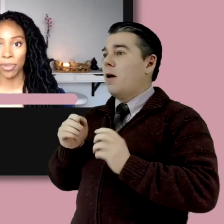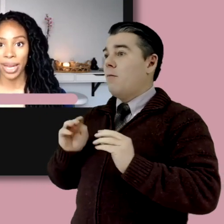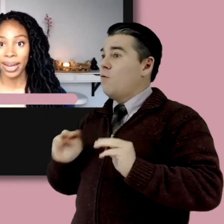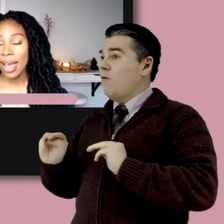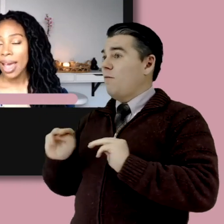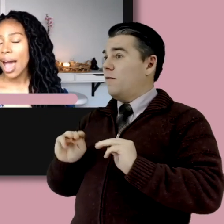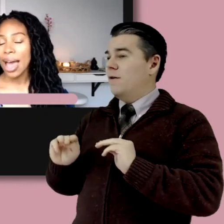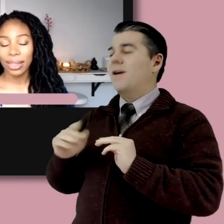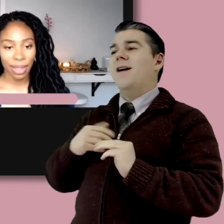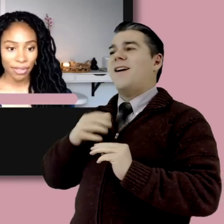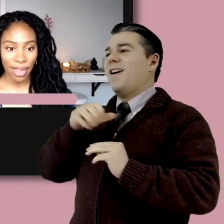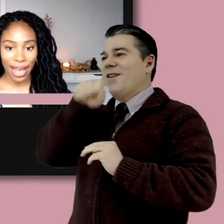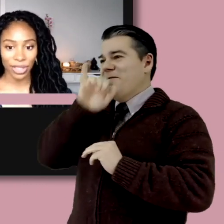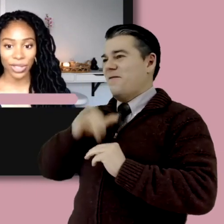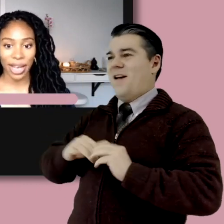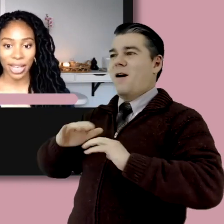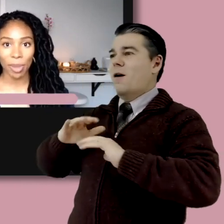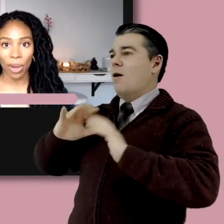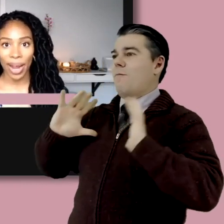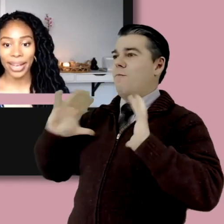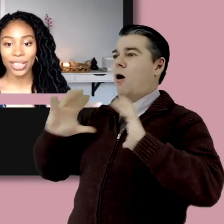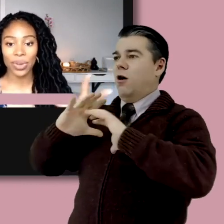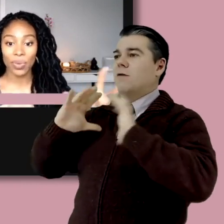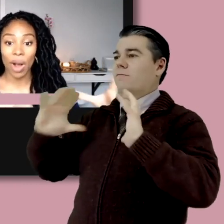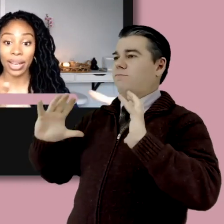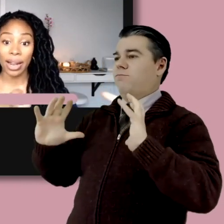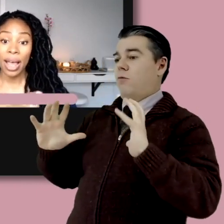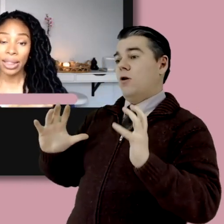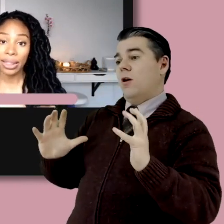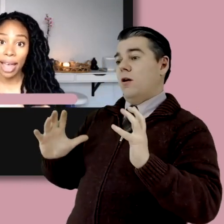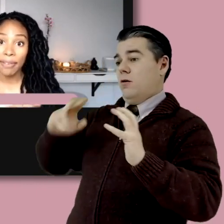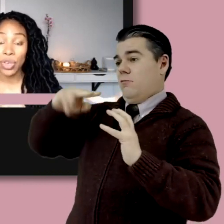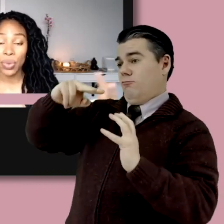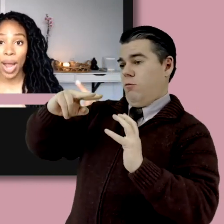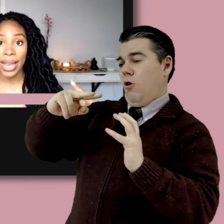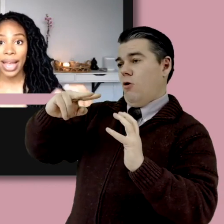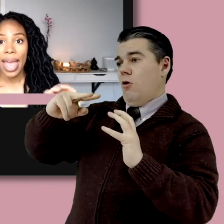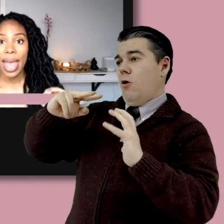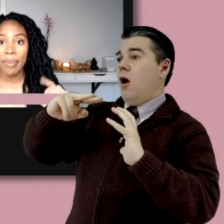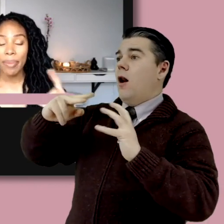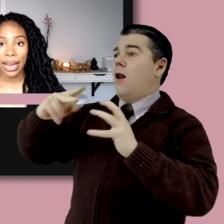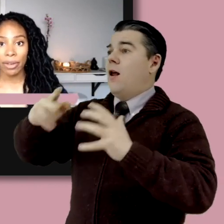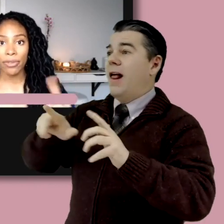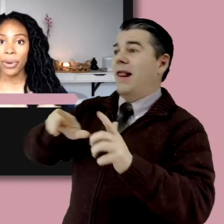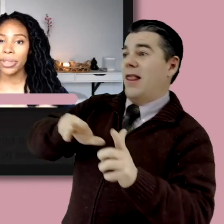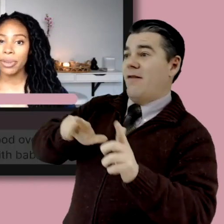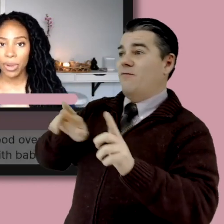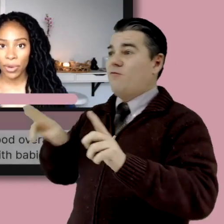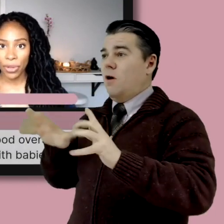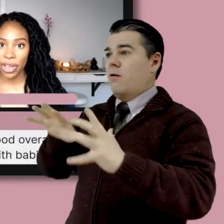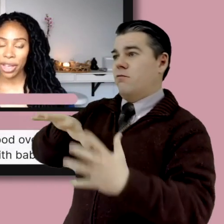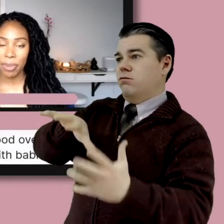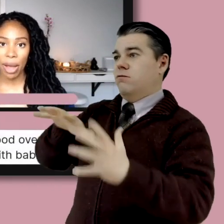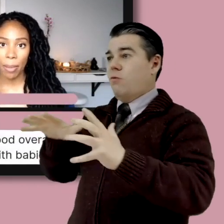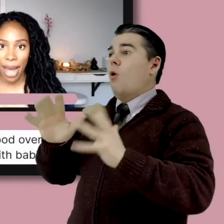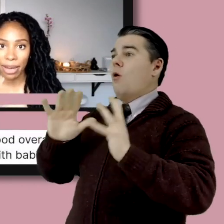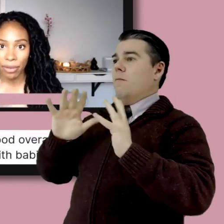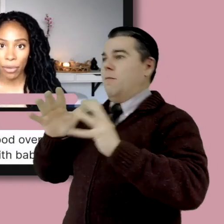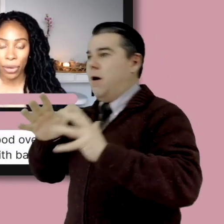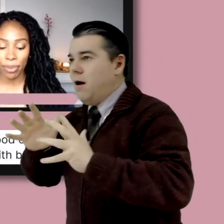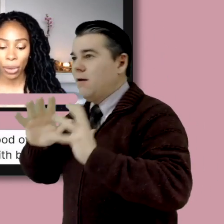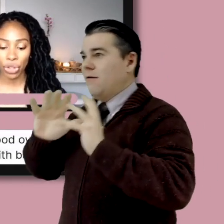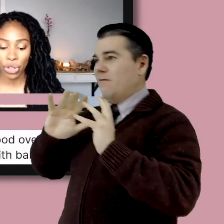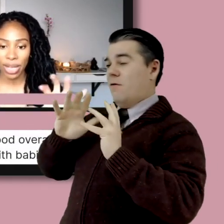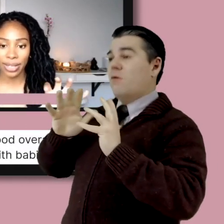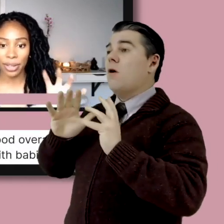of movement, I love that exercise ball, right? Because you can rock it left to right and back and forth. And the beautiful thing about a back and